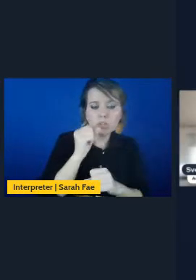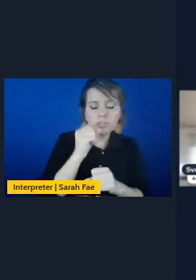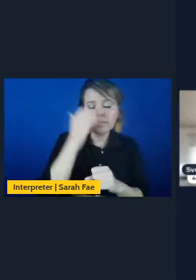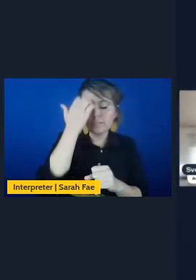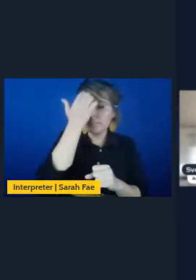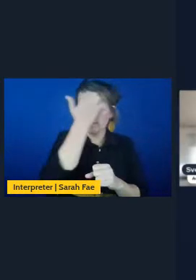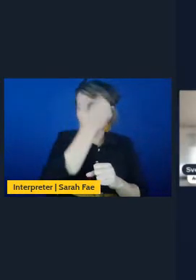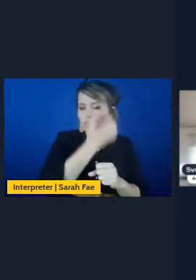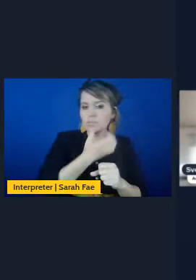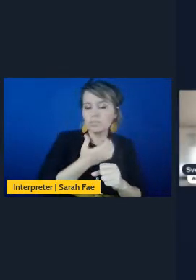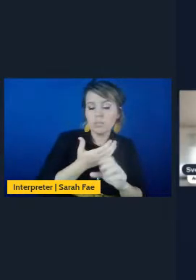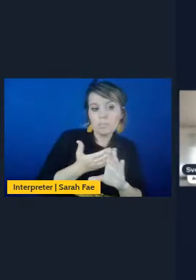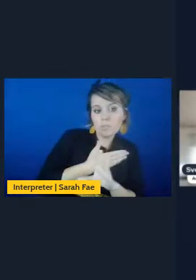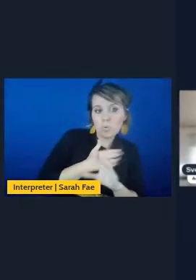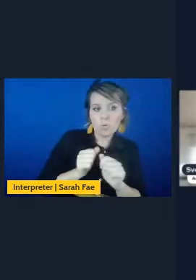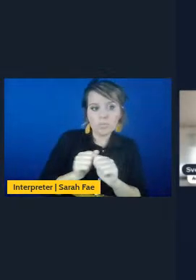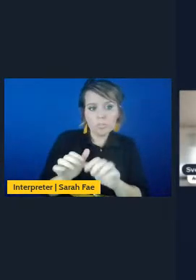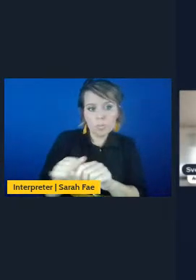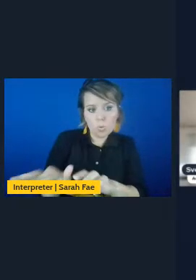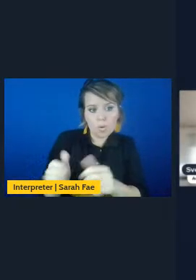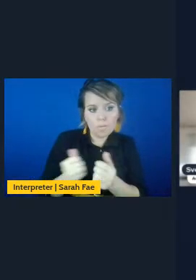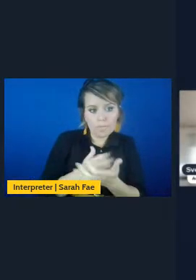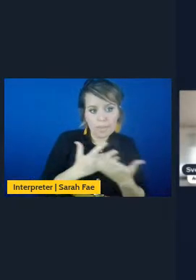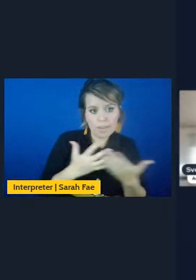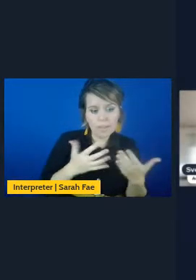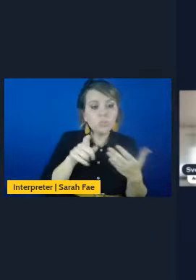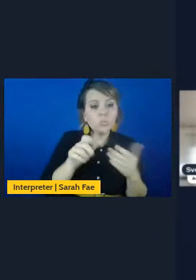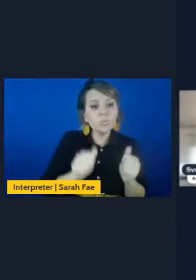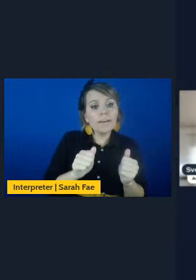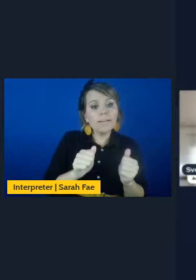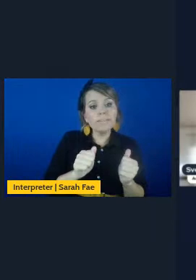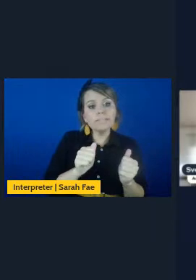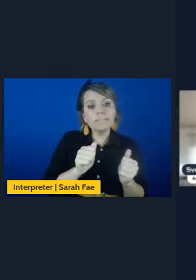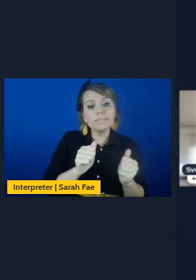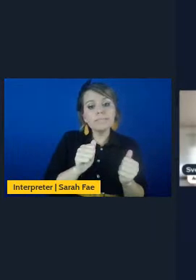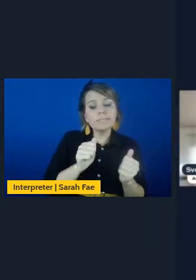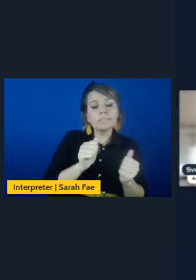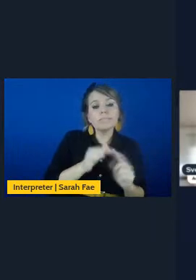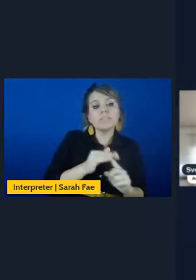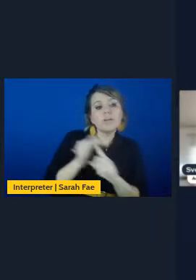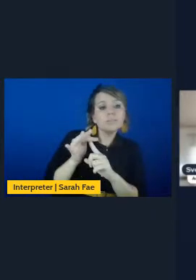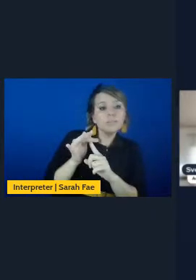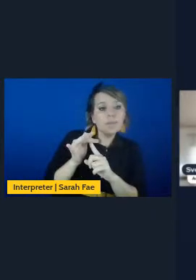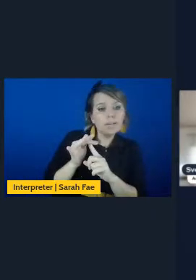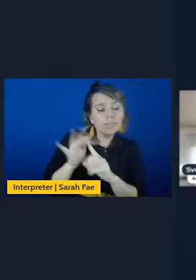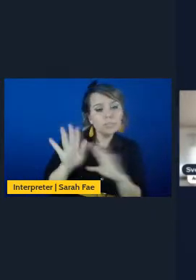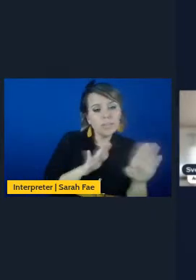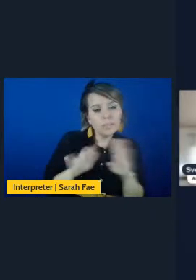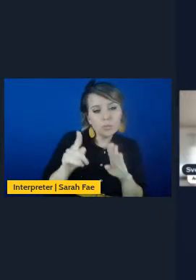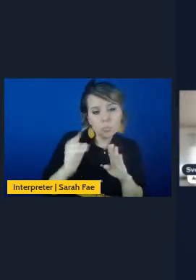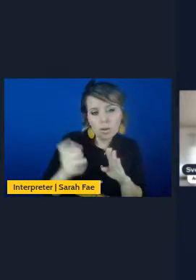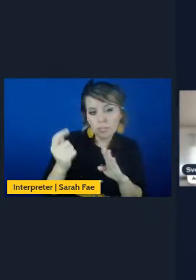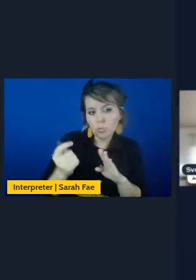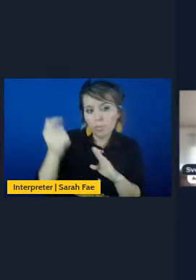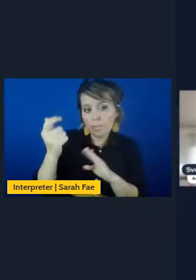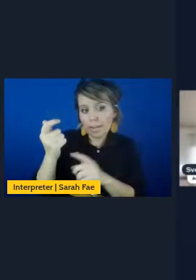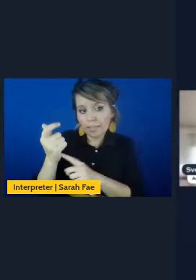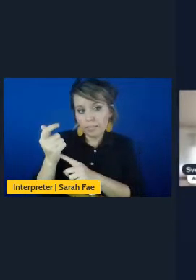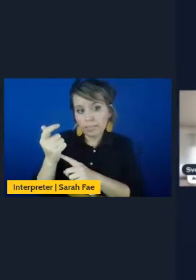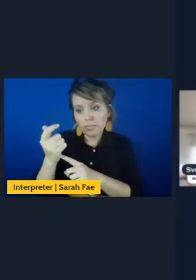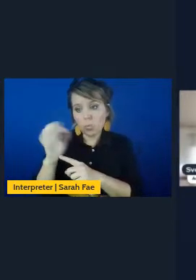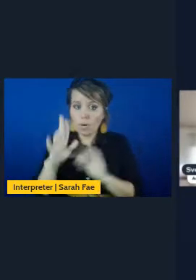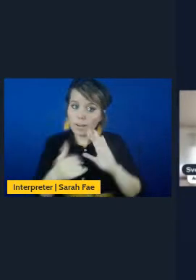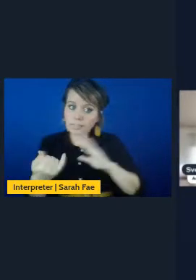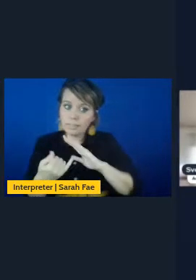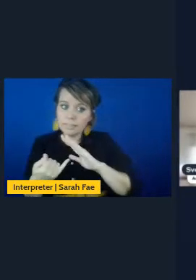being deployed, such that you can customize the behavior that you would like to validate and test. On the right